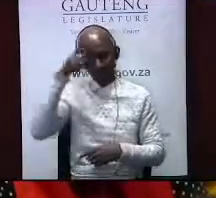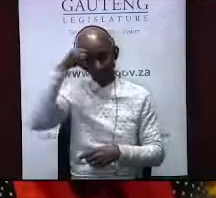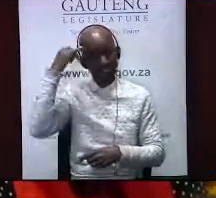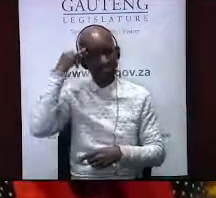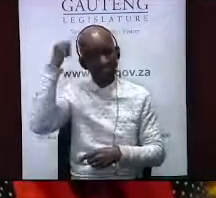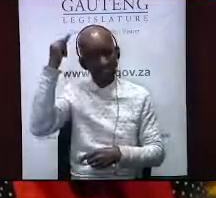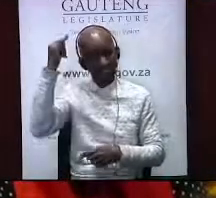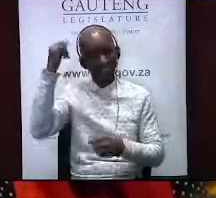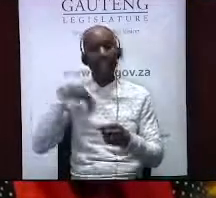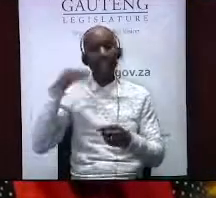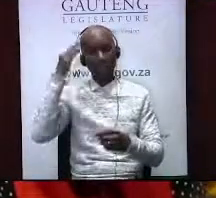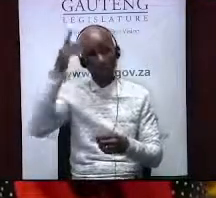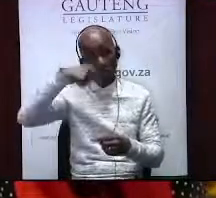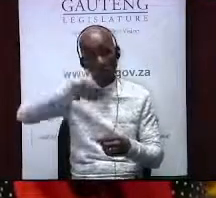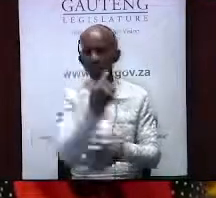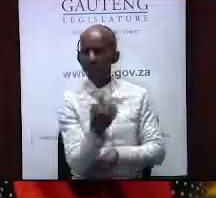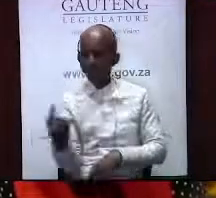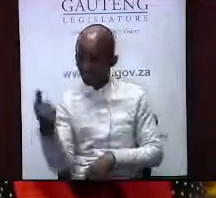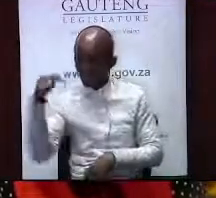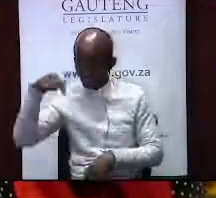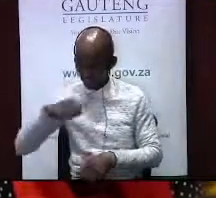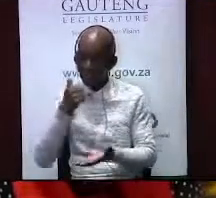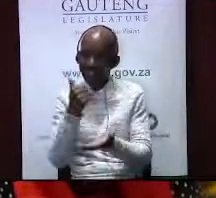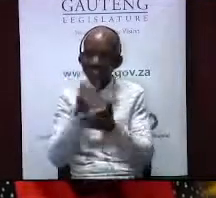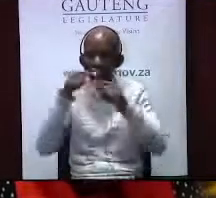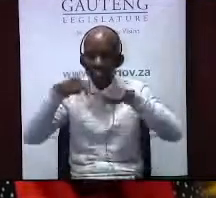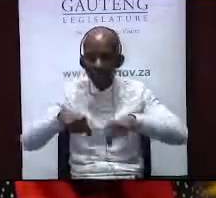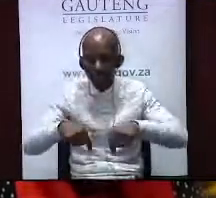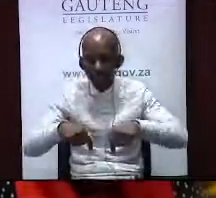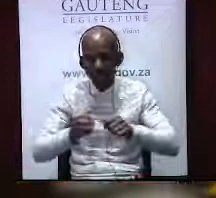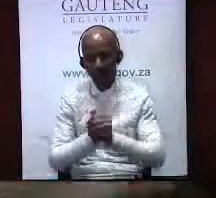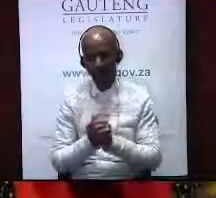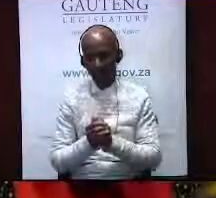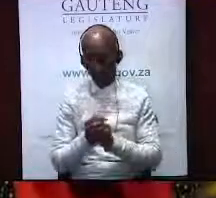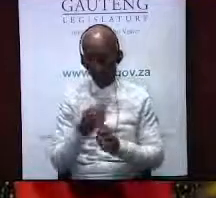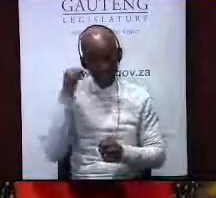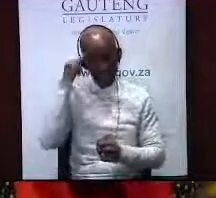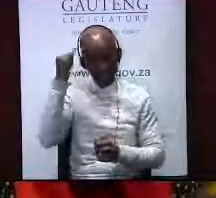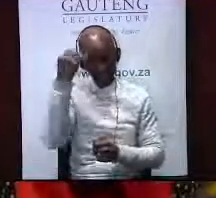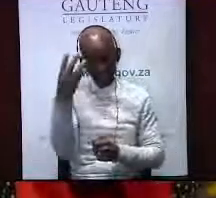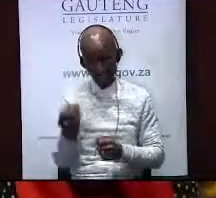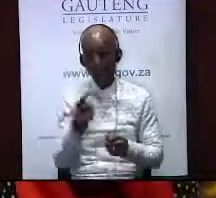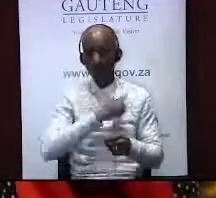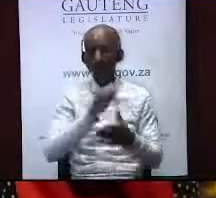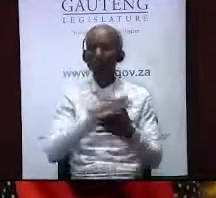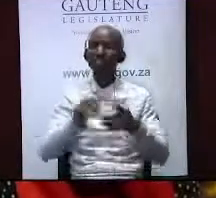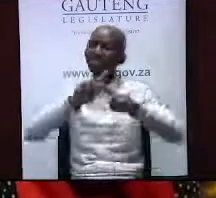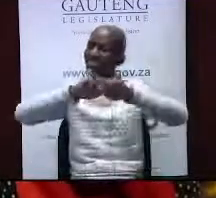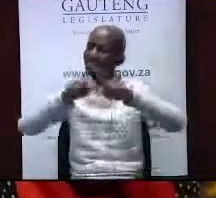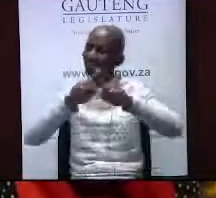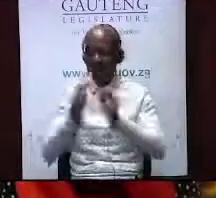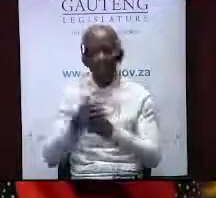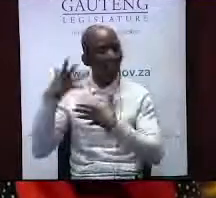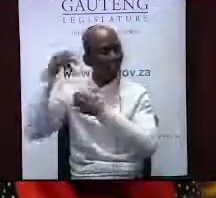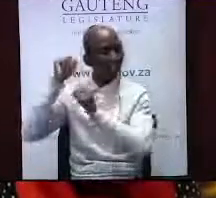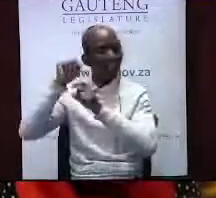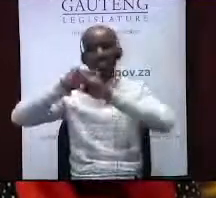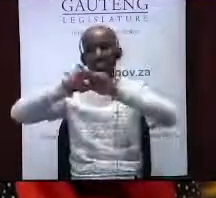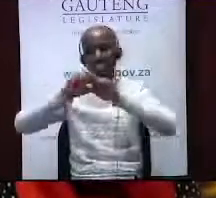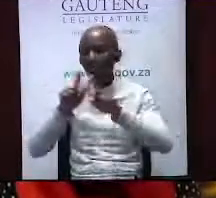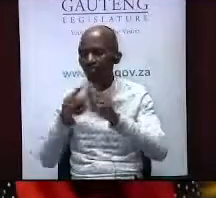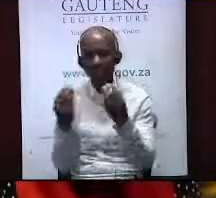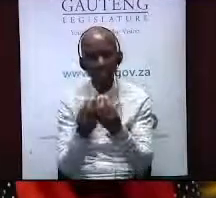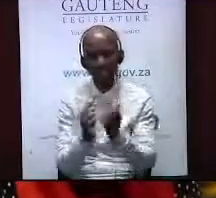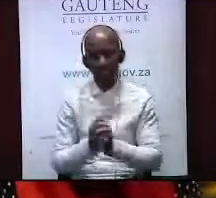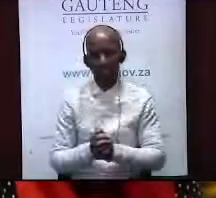ideas. I know every single one of us that's seated here. I have ideas because we're coming from the corporate industry. We're coming from the